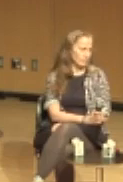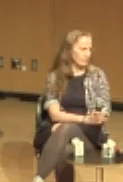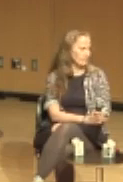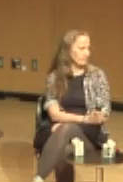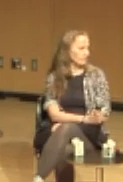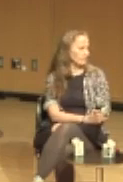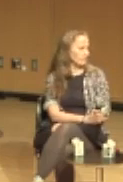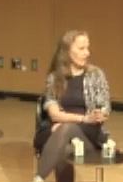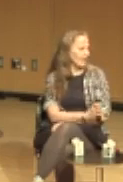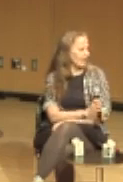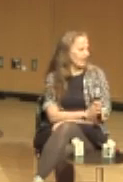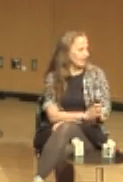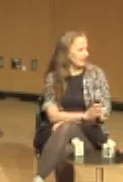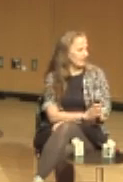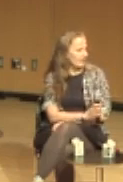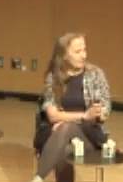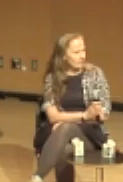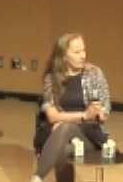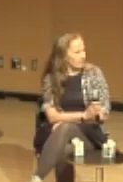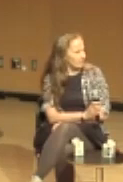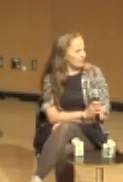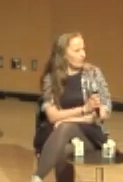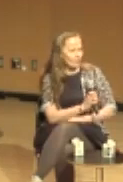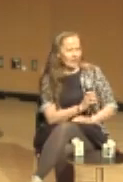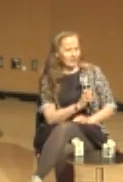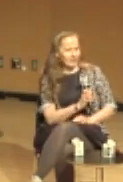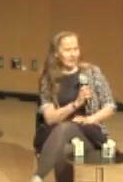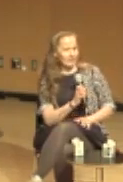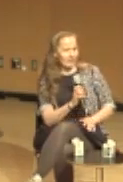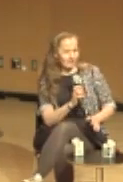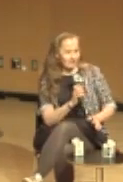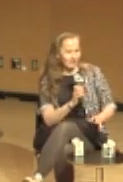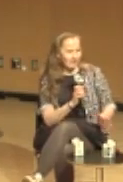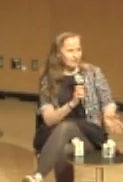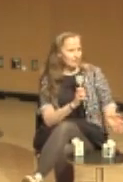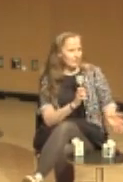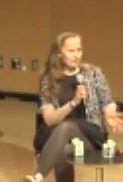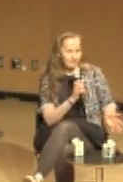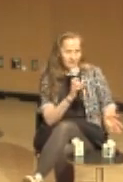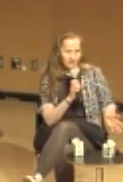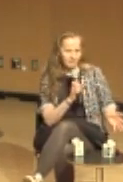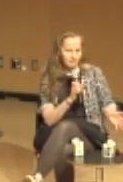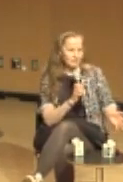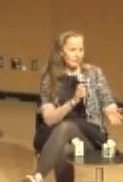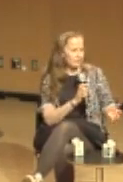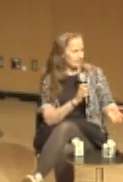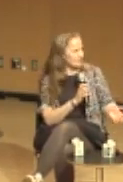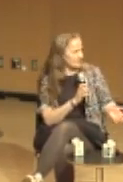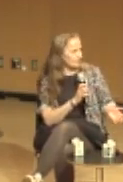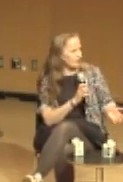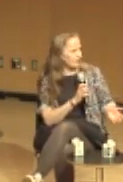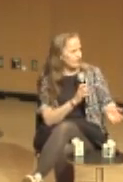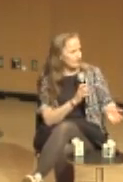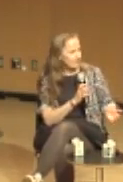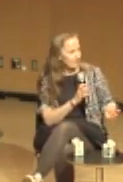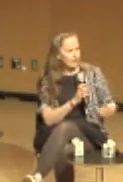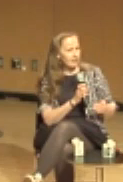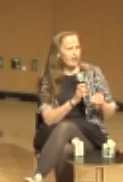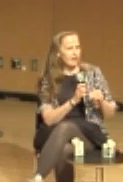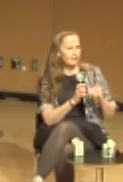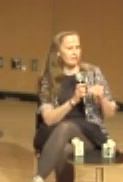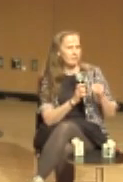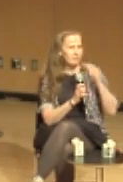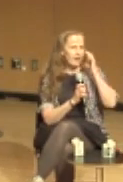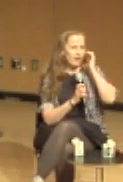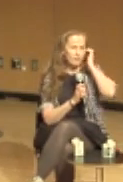happening yeah good question you want to take it well I mean I can I can share some some thoughts about it yeah